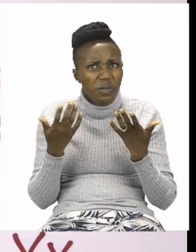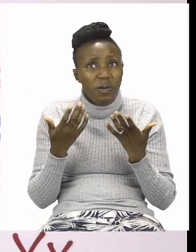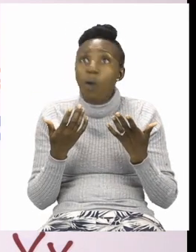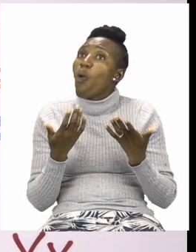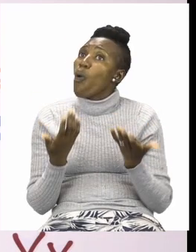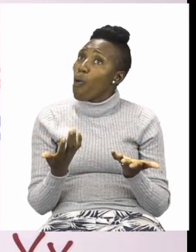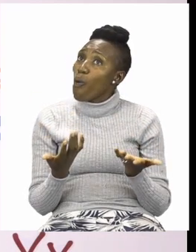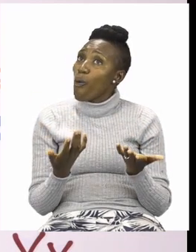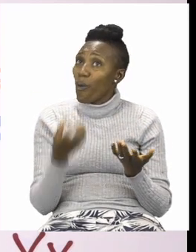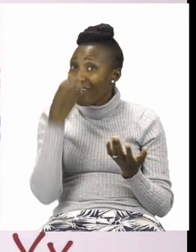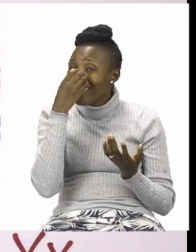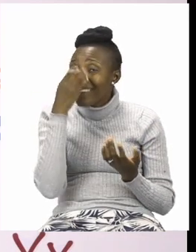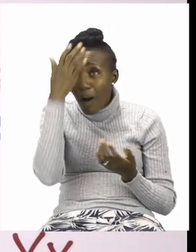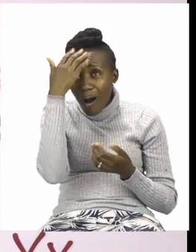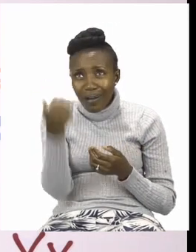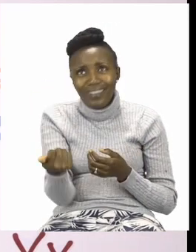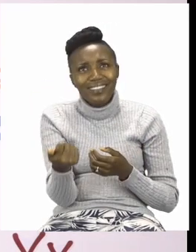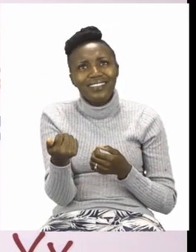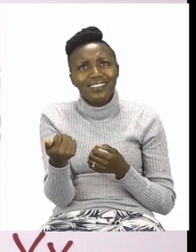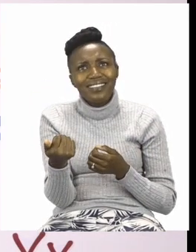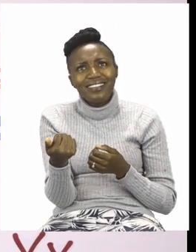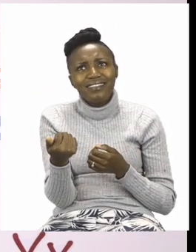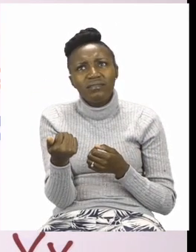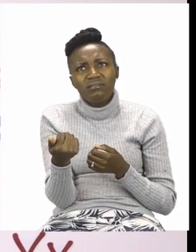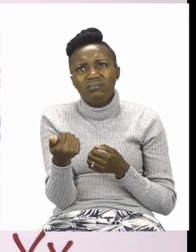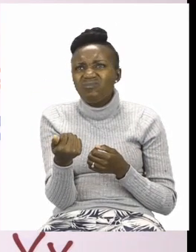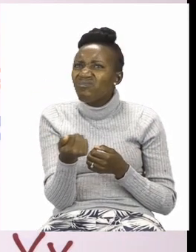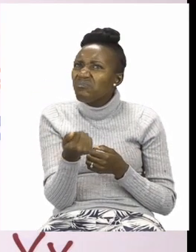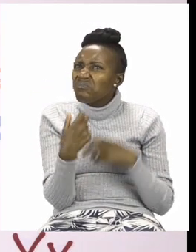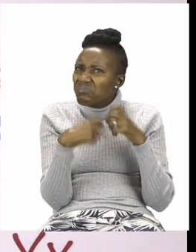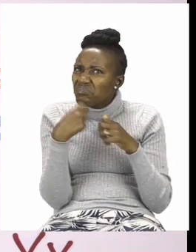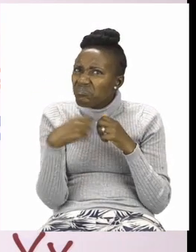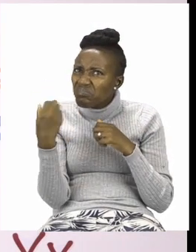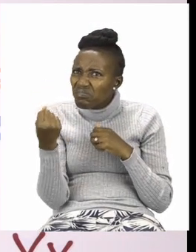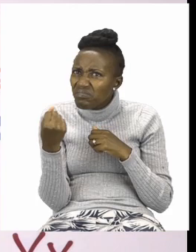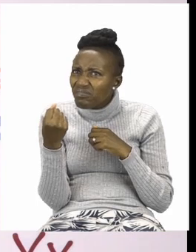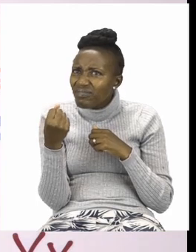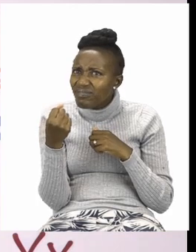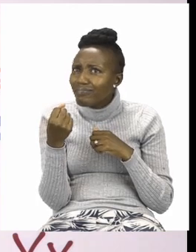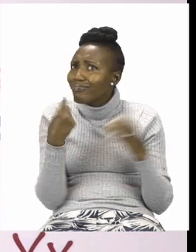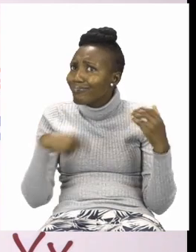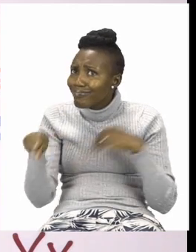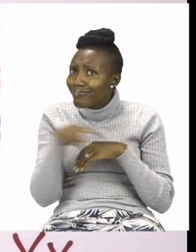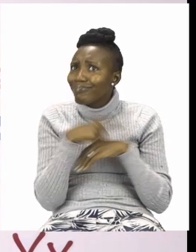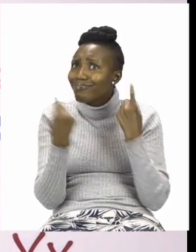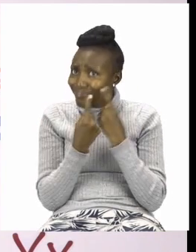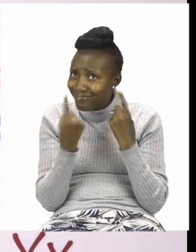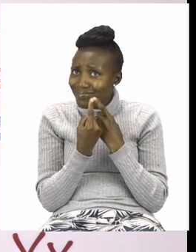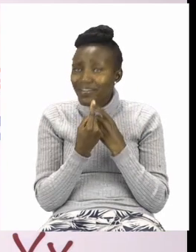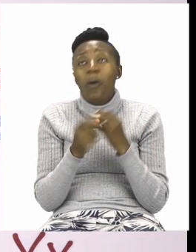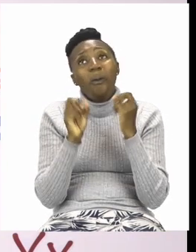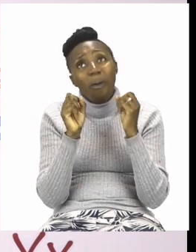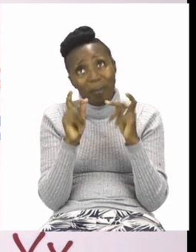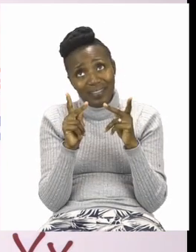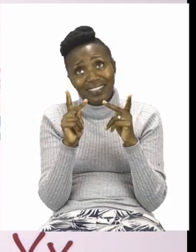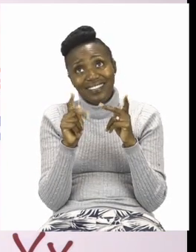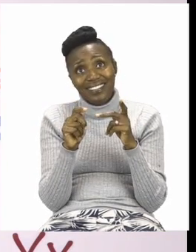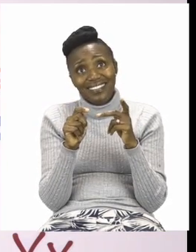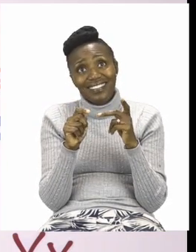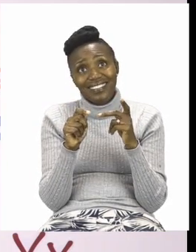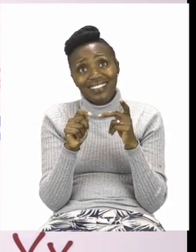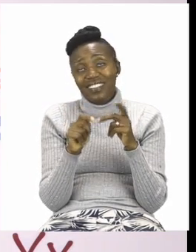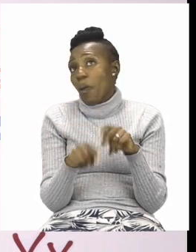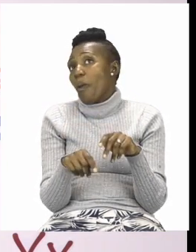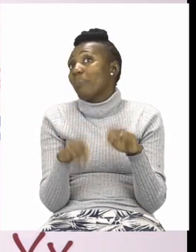Hello, Zoshi. What's wrong? Do you want to go outside and play? Okay, so let us say goodbye to